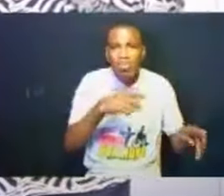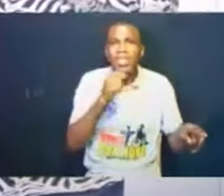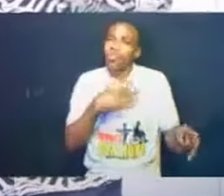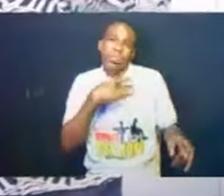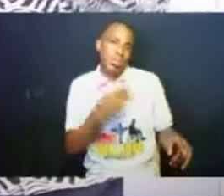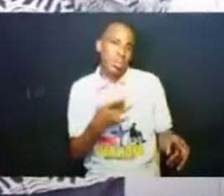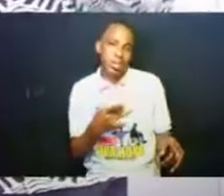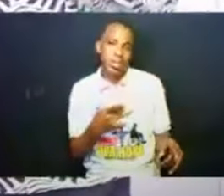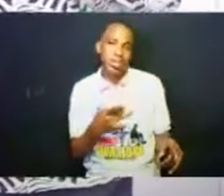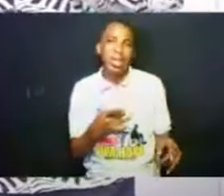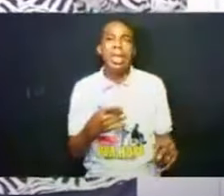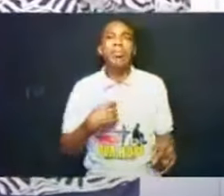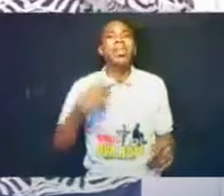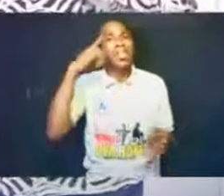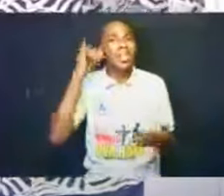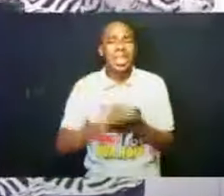Considered as unjust.